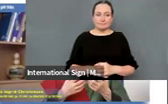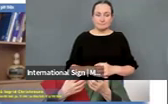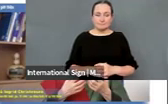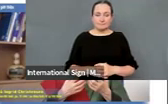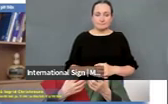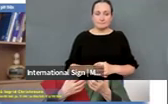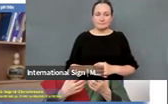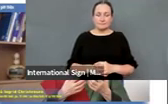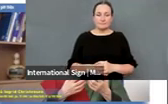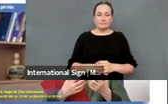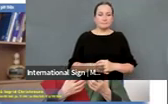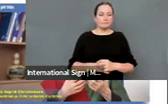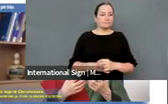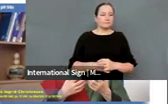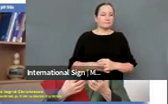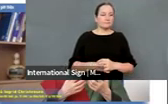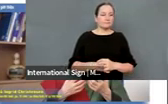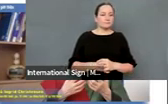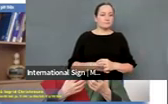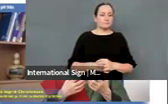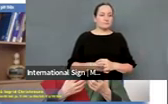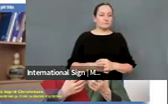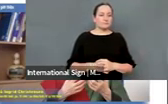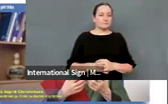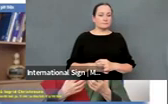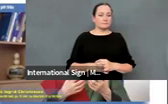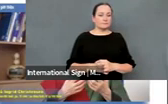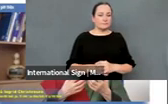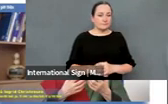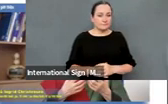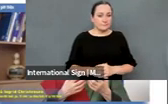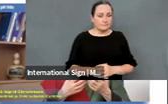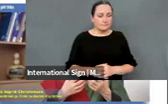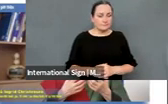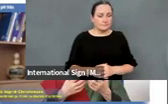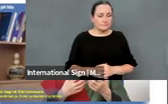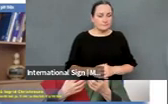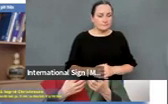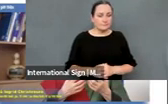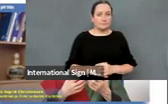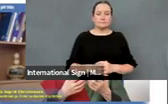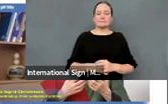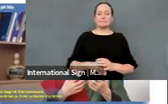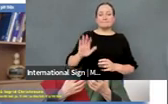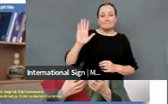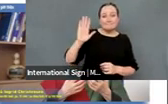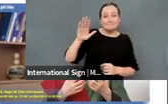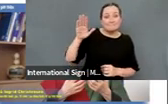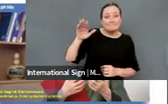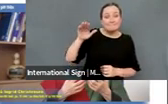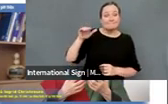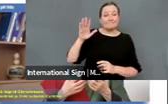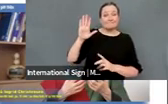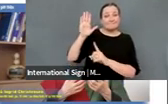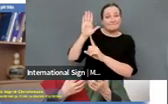in the slide. So please visit that one. And the next one, last. Hello, slide. Miss Phuong. Miss Phuong,